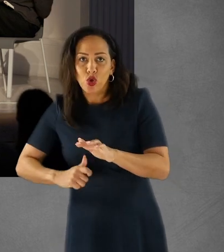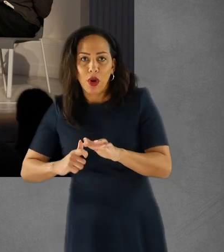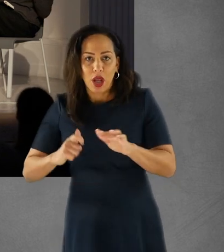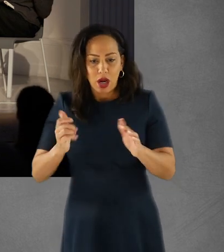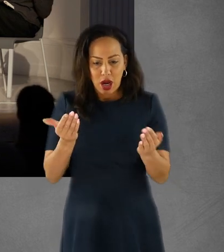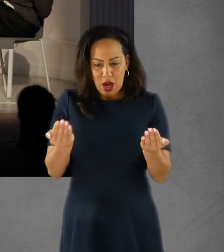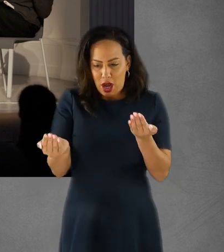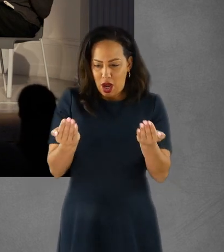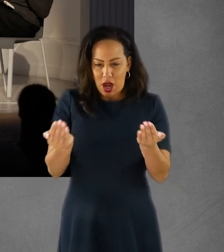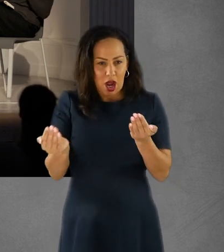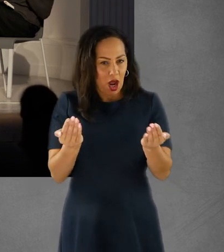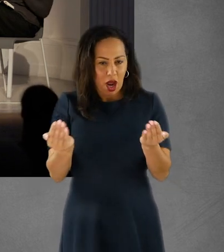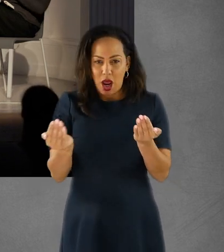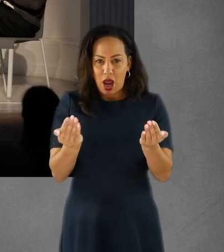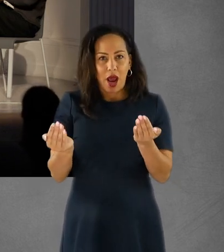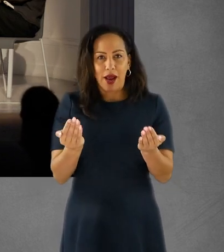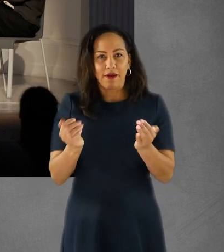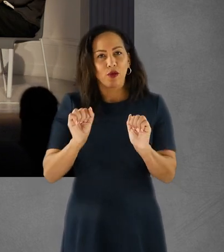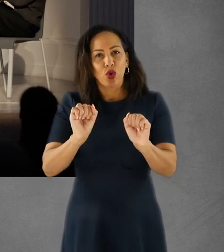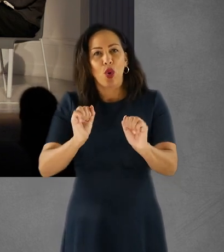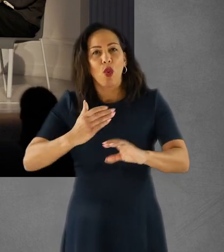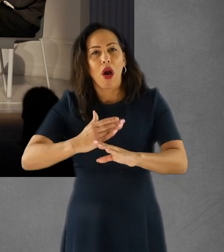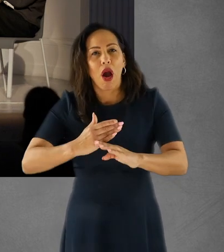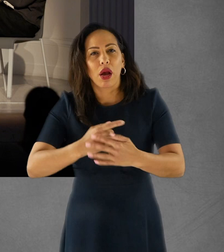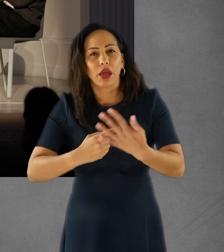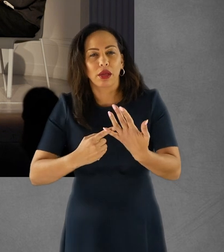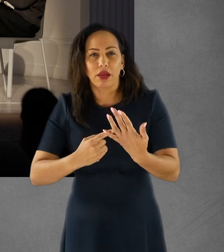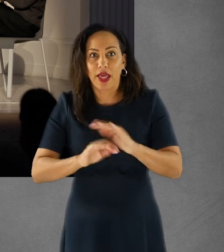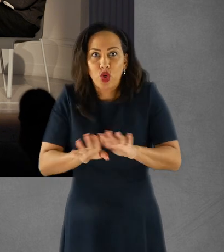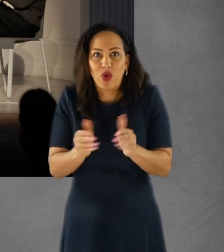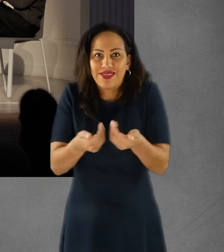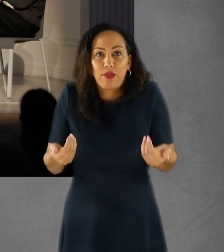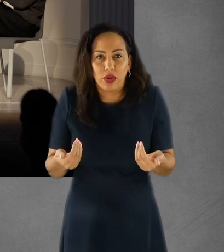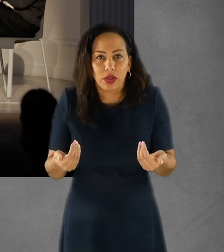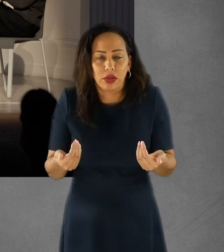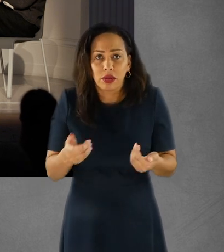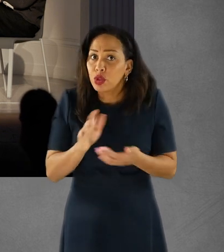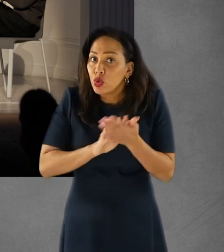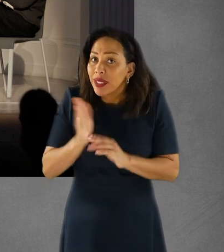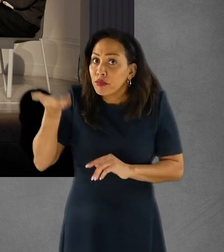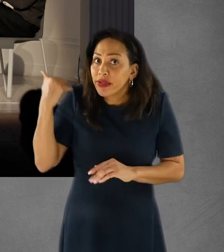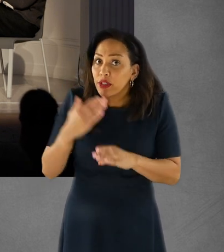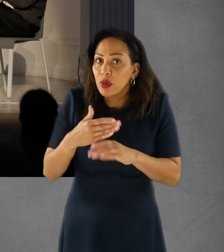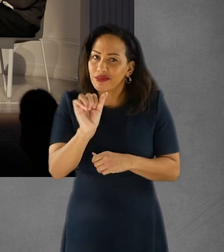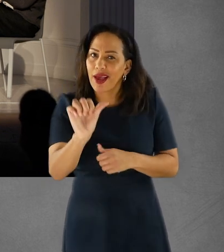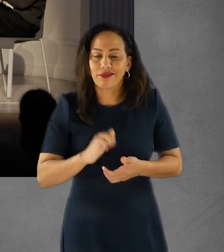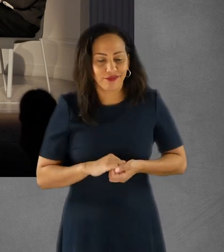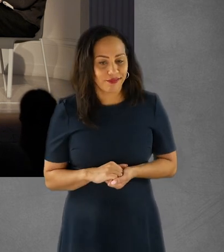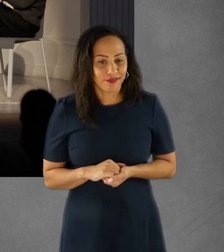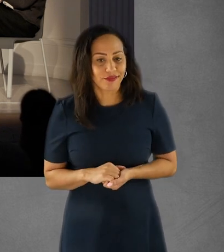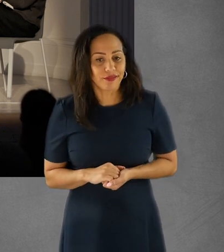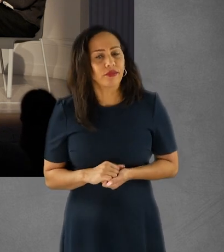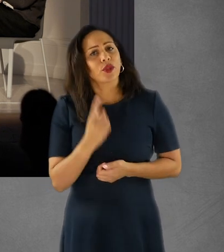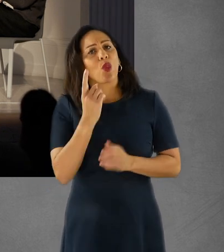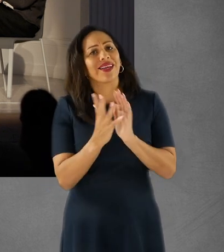state of separation. In previous works. Yeah. Yeah, so I think one of the examples is the thoroughbred racehorse that Lucia